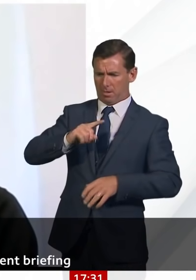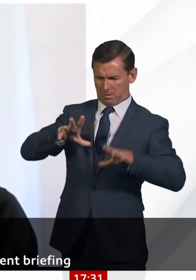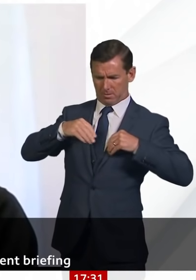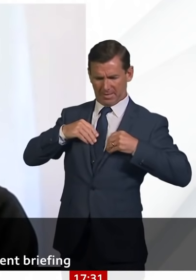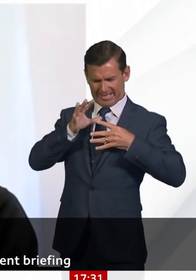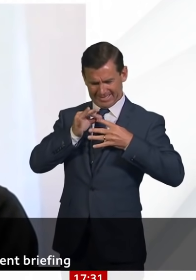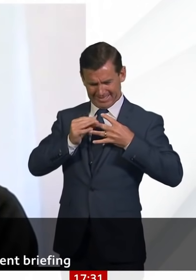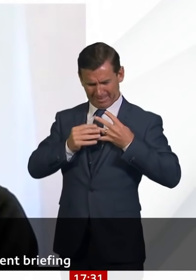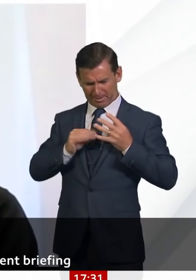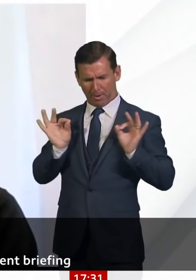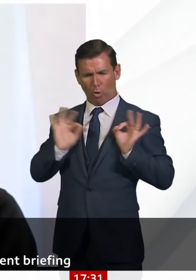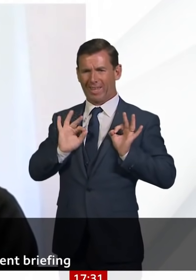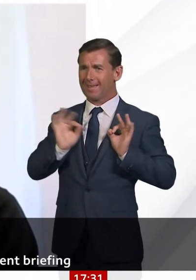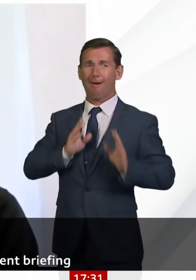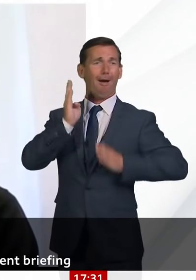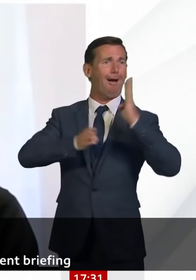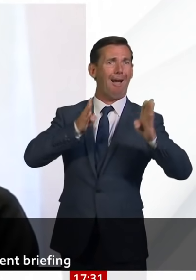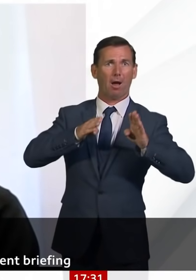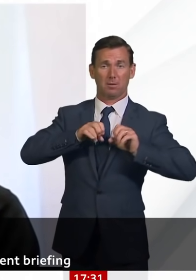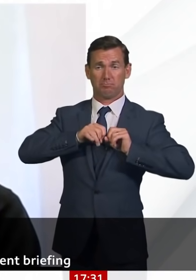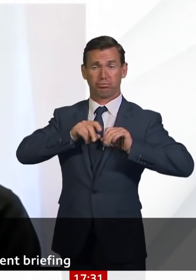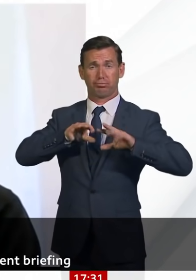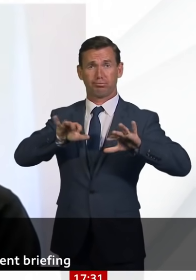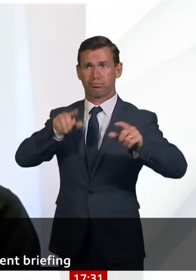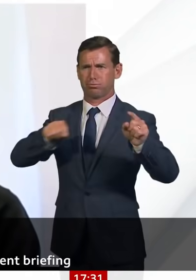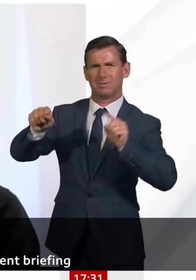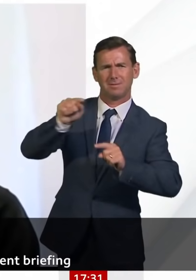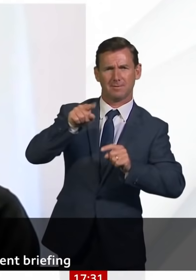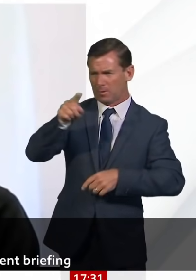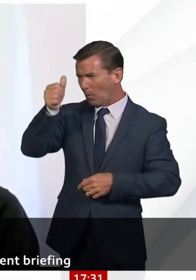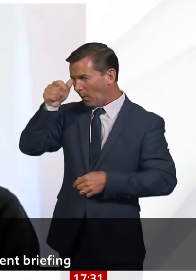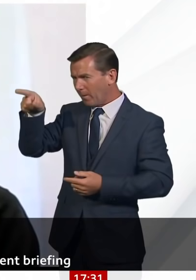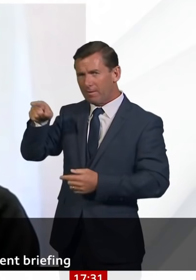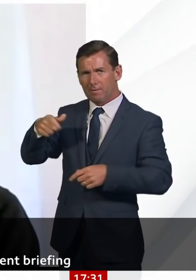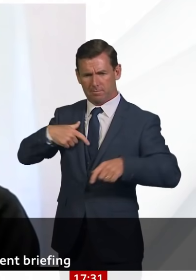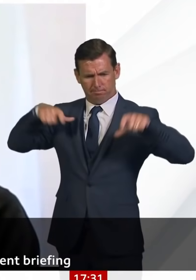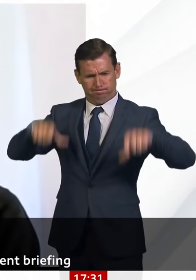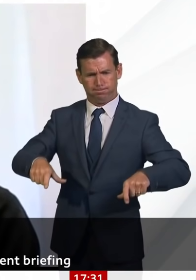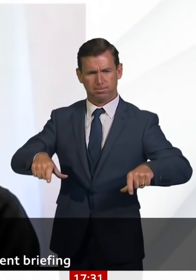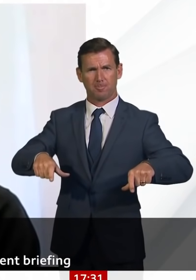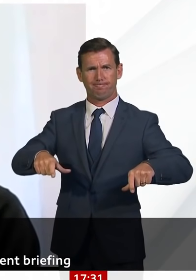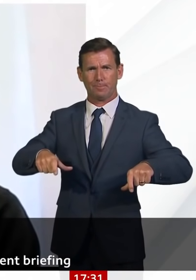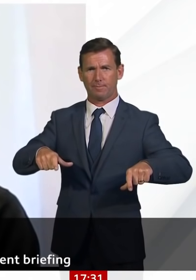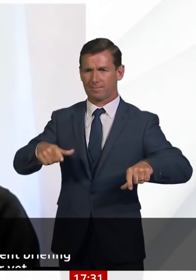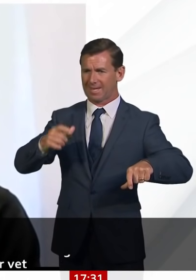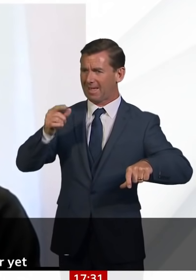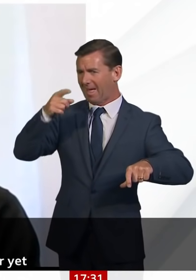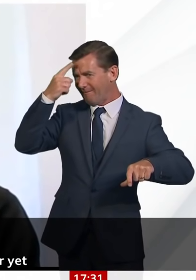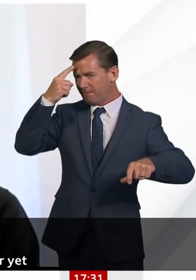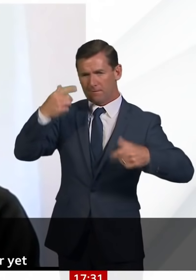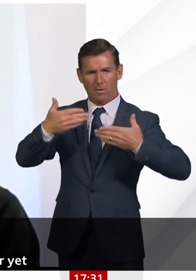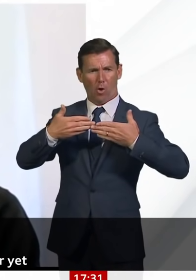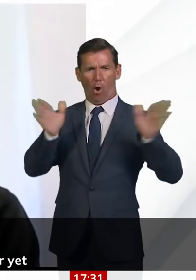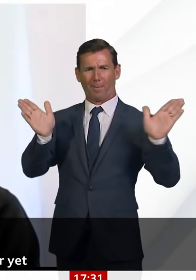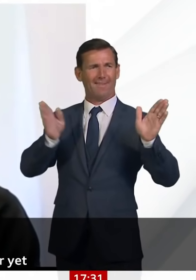issue this is going to be in terms of hindering any attempt to ease lockdown and the risk that whatever we do, we could get a second peak